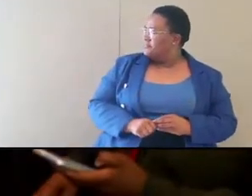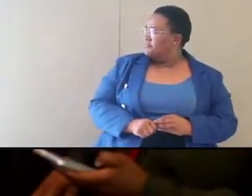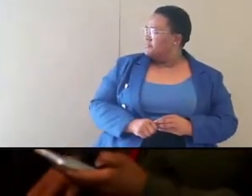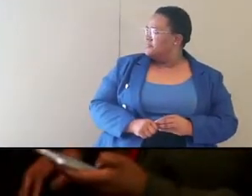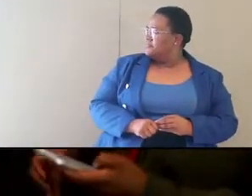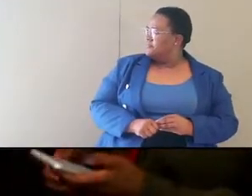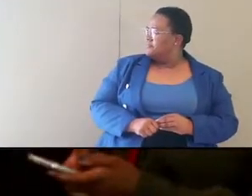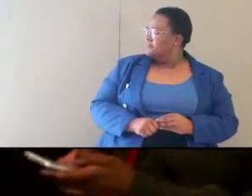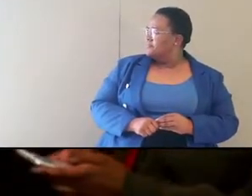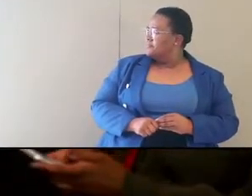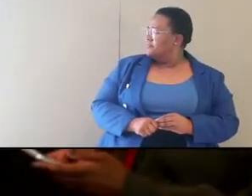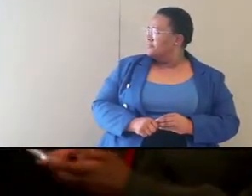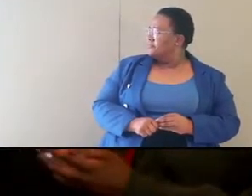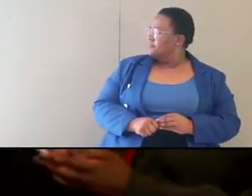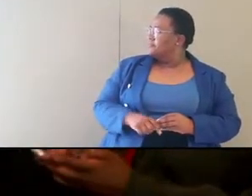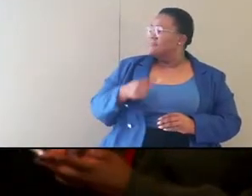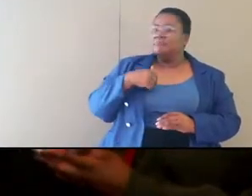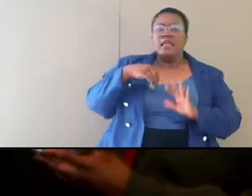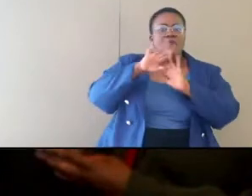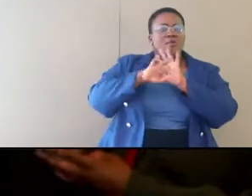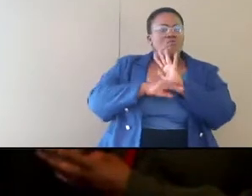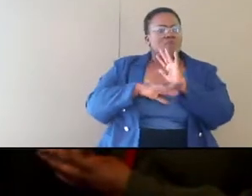So I'm going to change the program a bit.